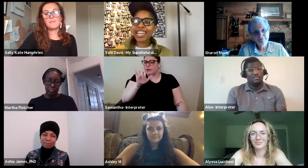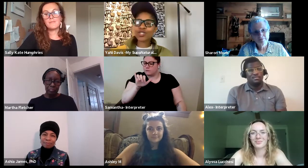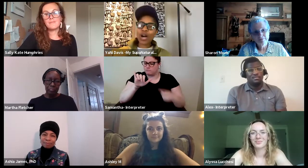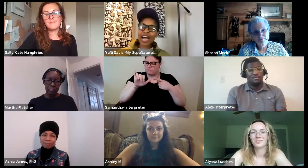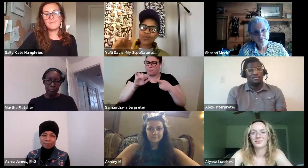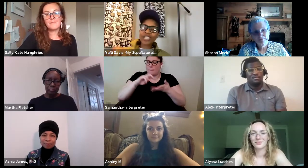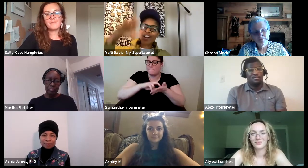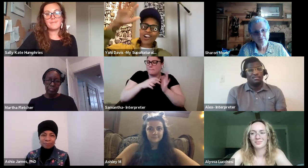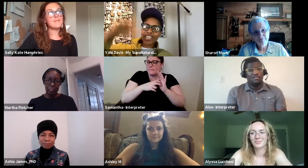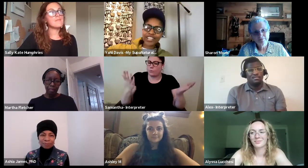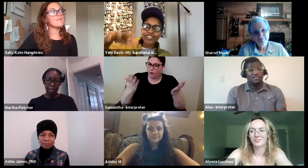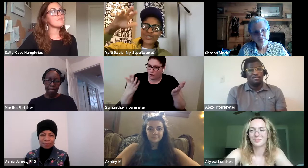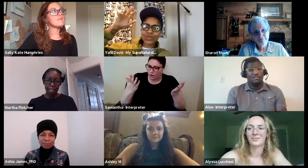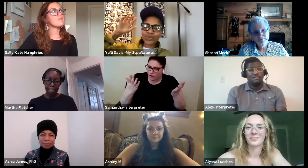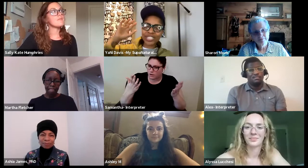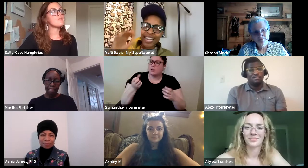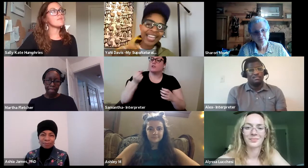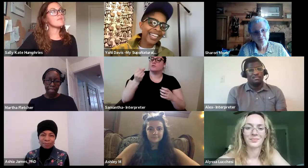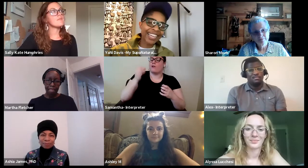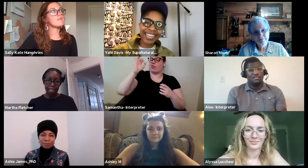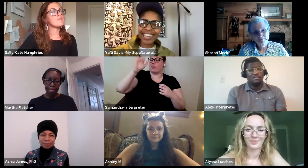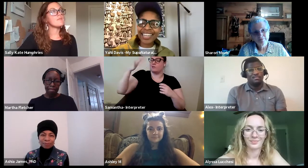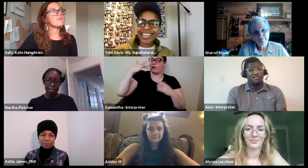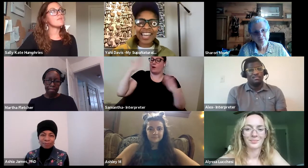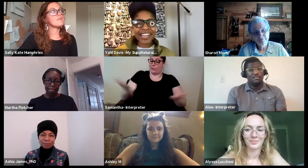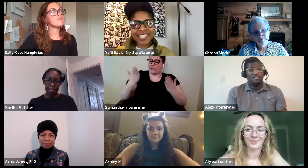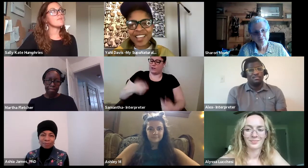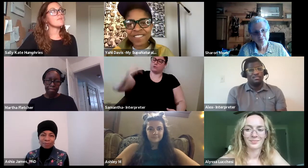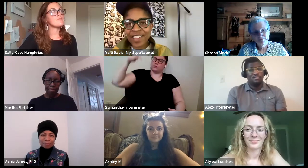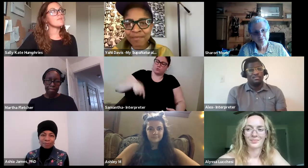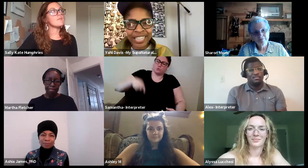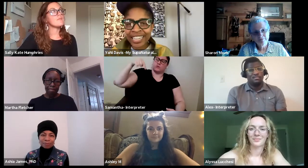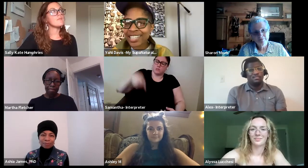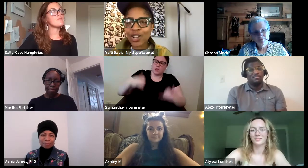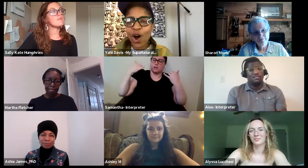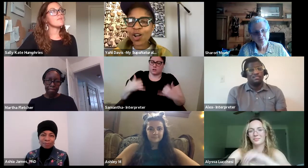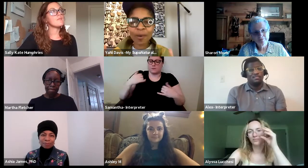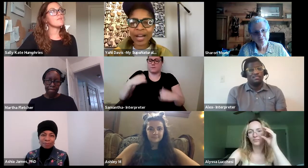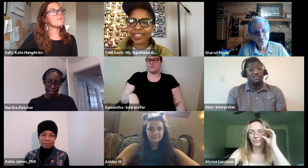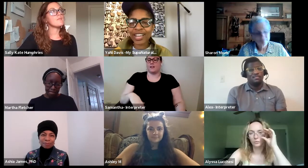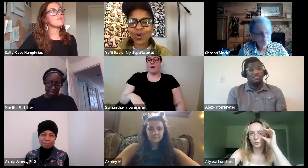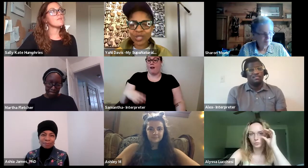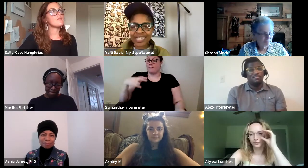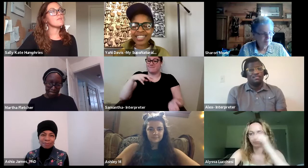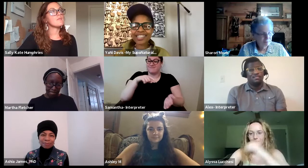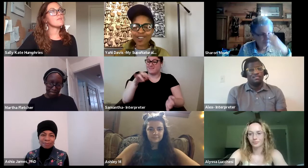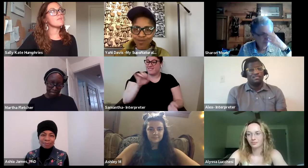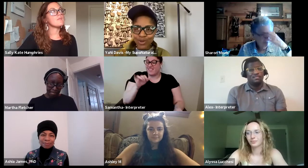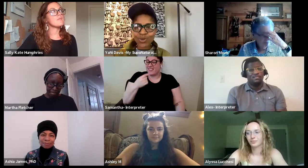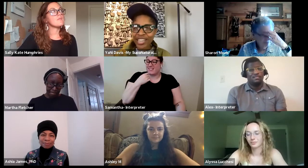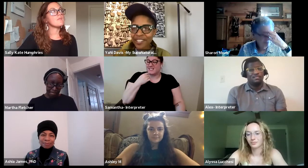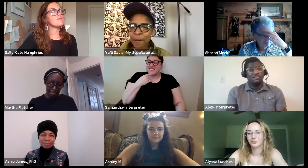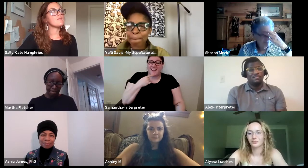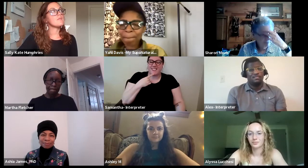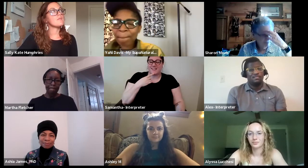so that is why we are here today. Like I said, family, it's all about that holistic